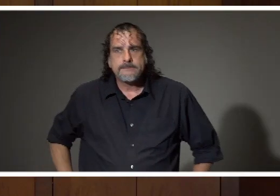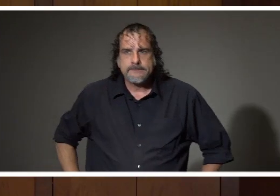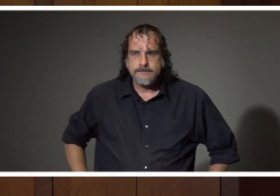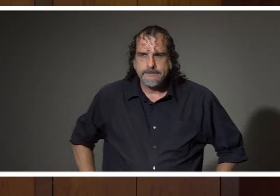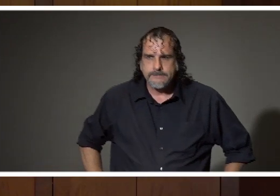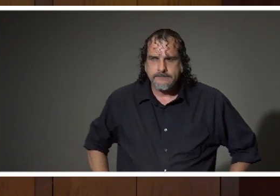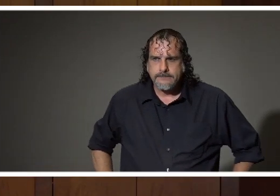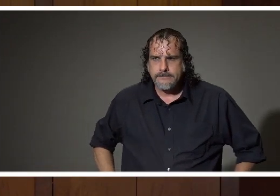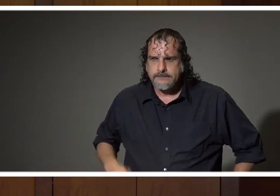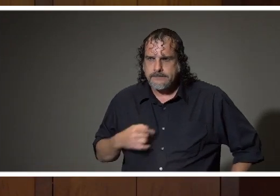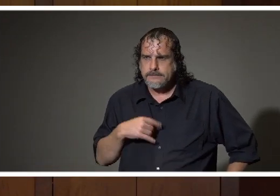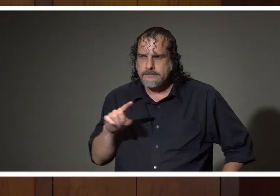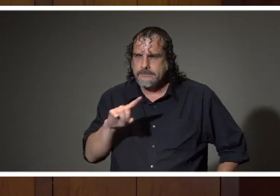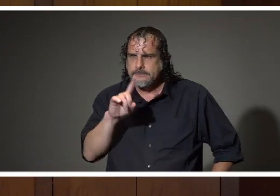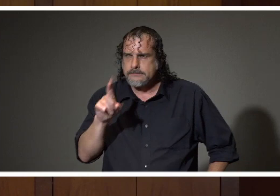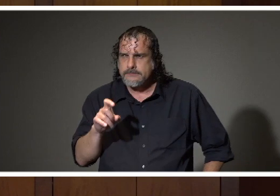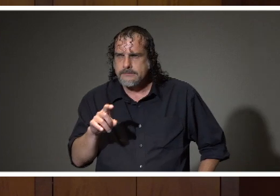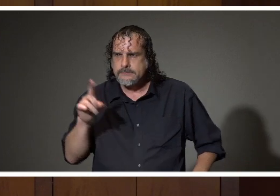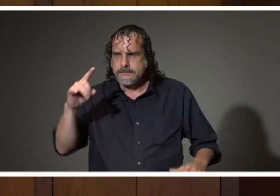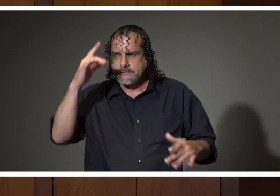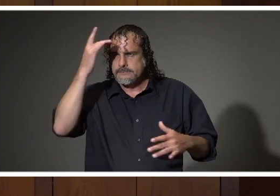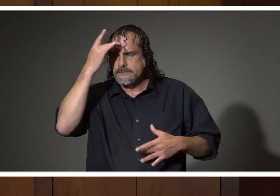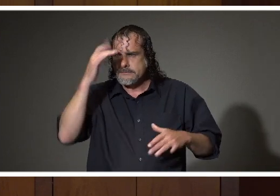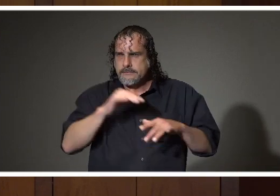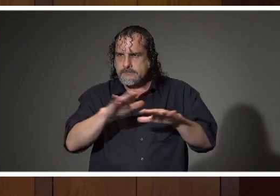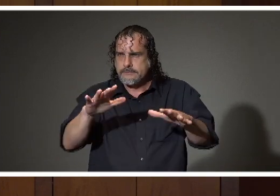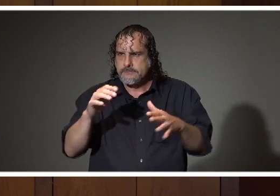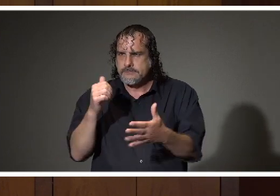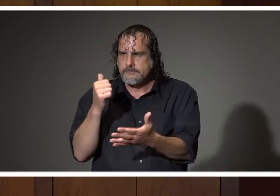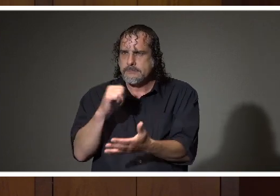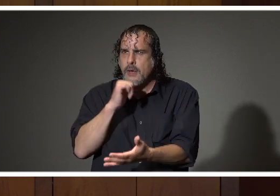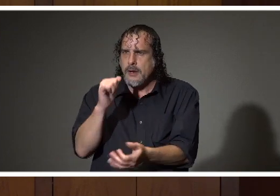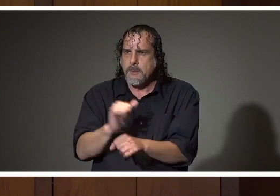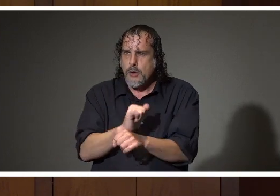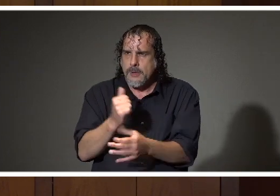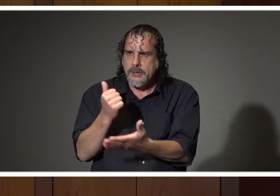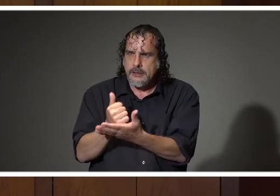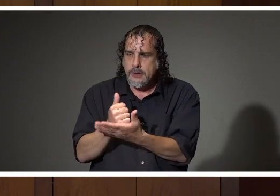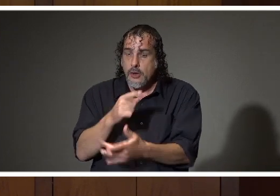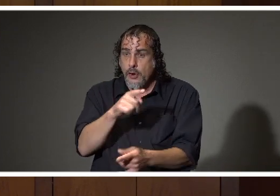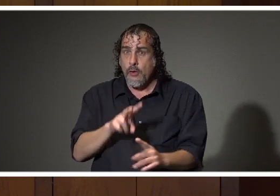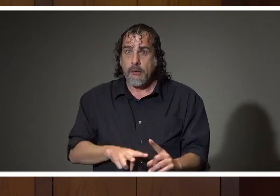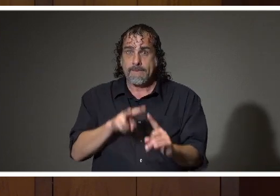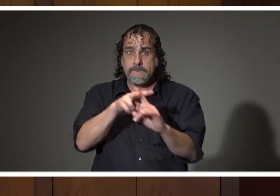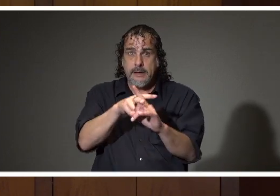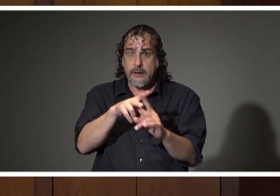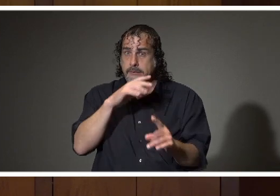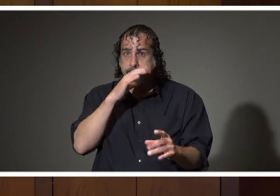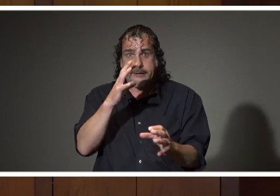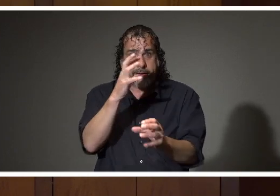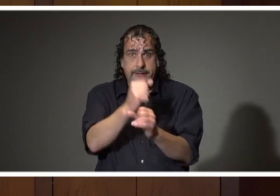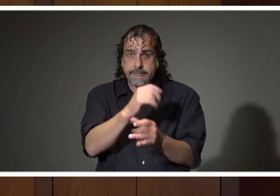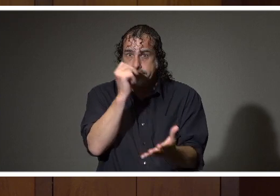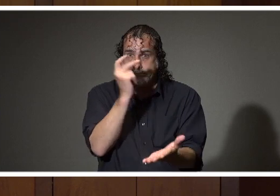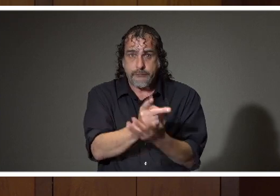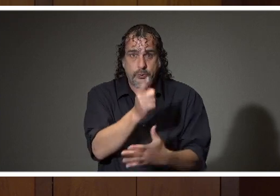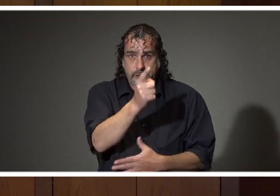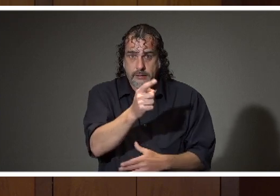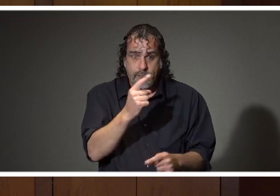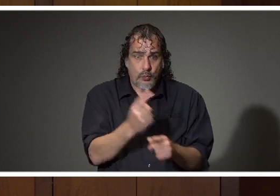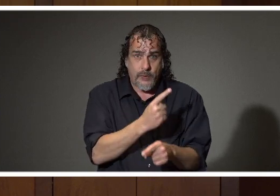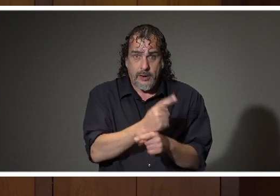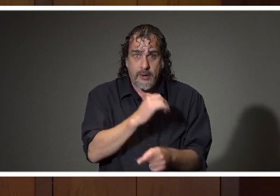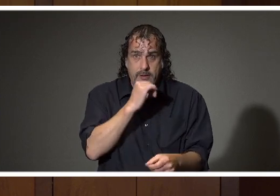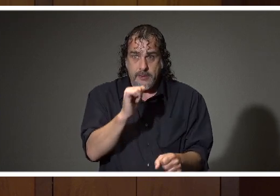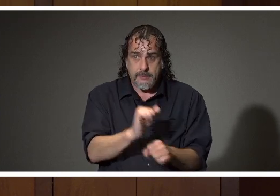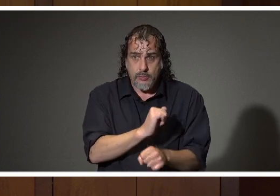some questions about the pandemic unemployment assistance. For those who had already filed, they didn't qualify for the regular